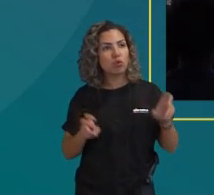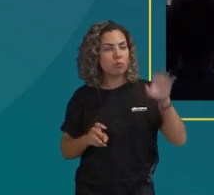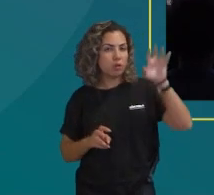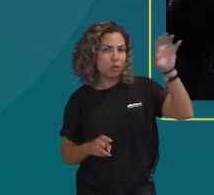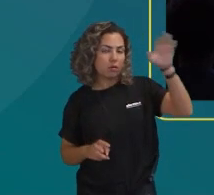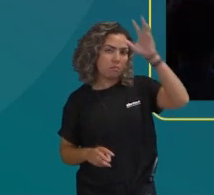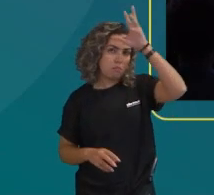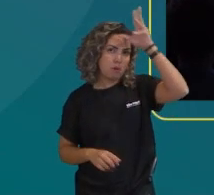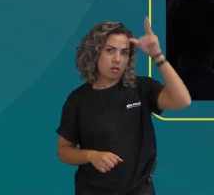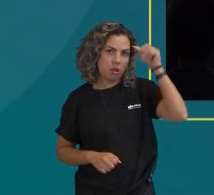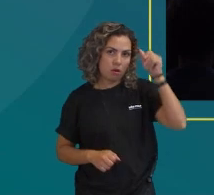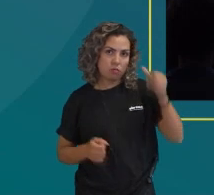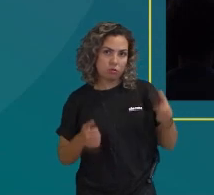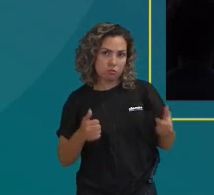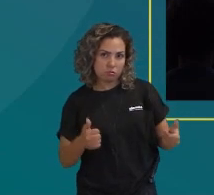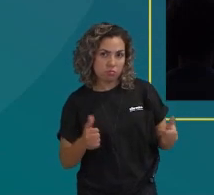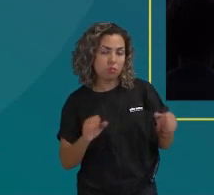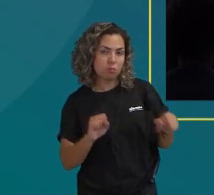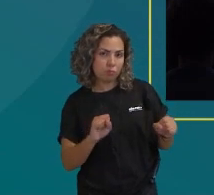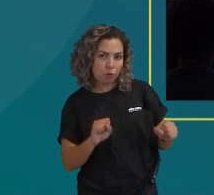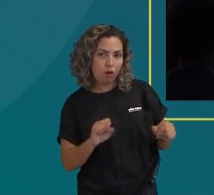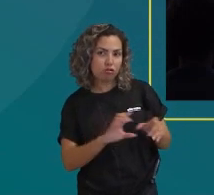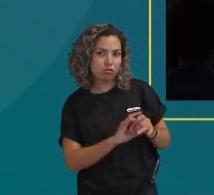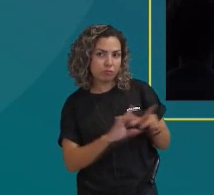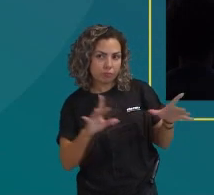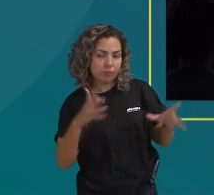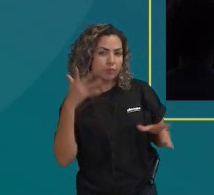over to you. Please go ahead.